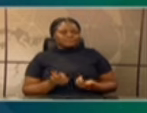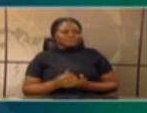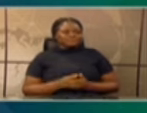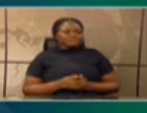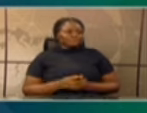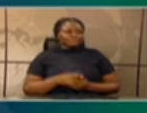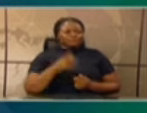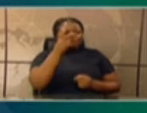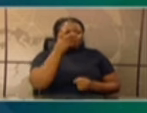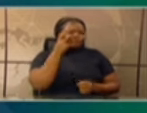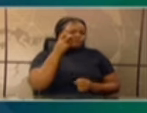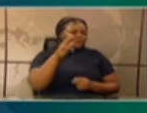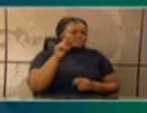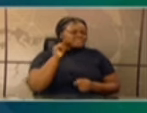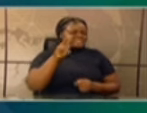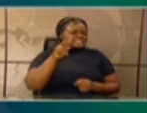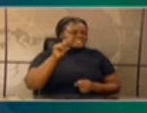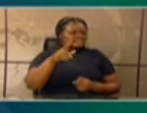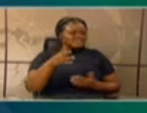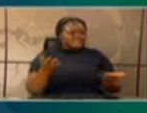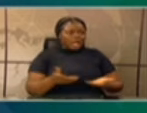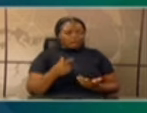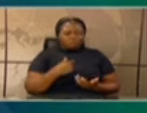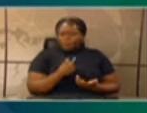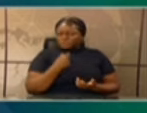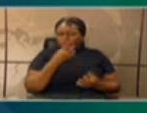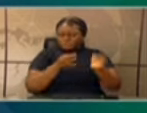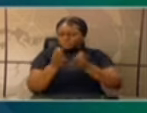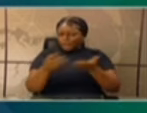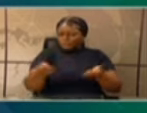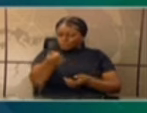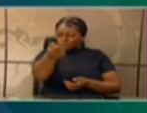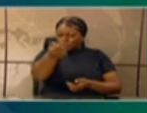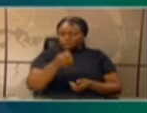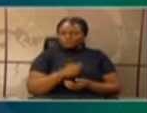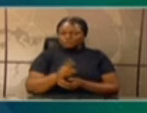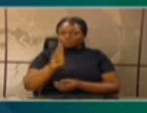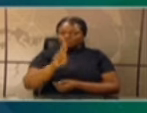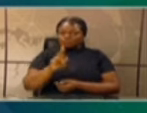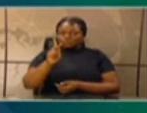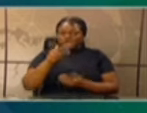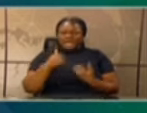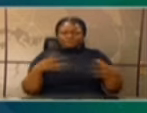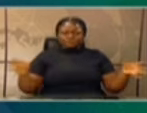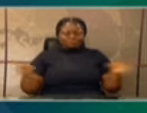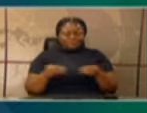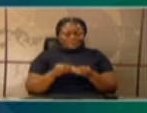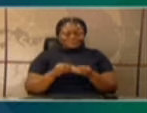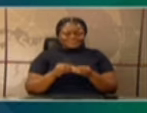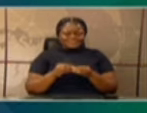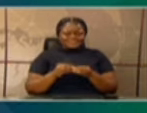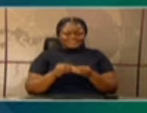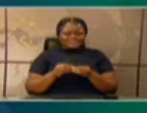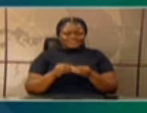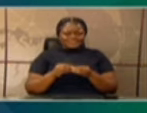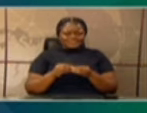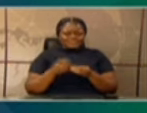It will show TV to say, maybe I can't send me. The UK has a total network totaling